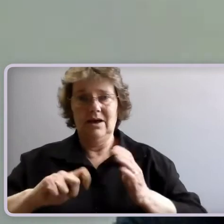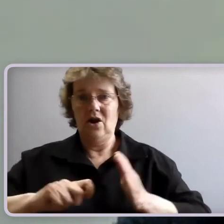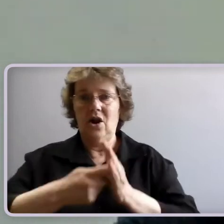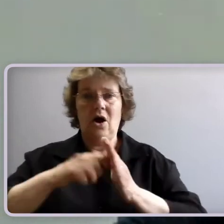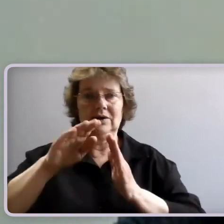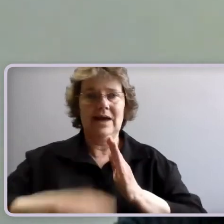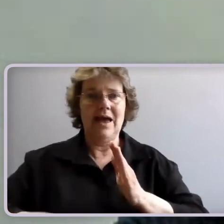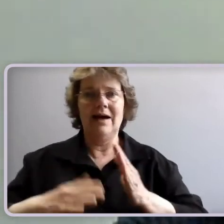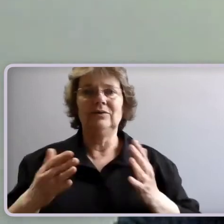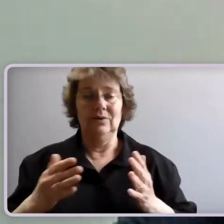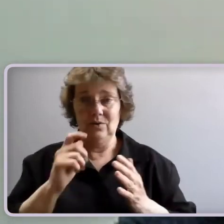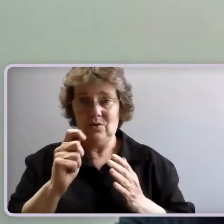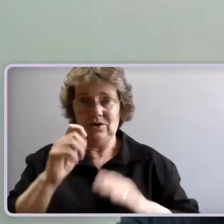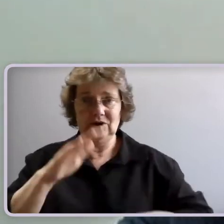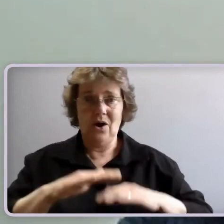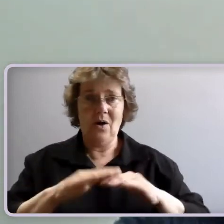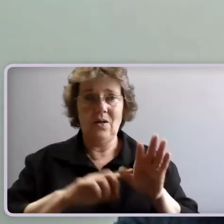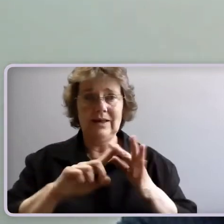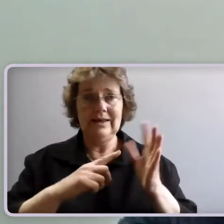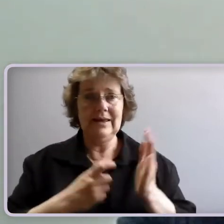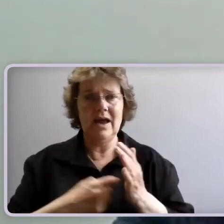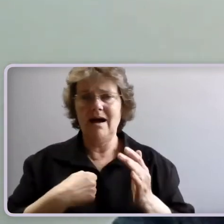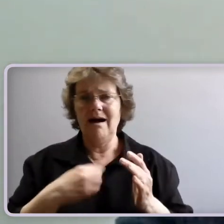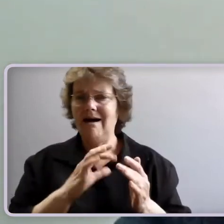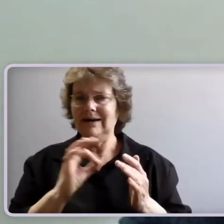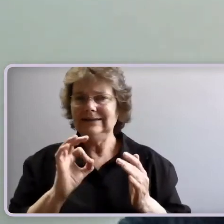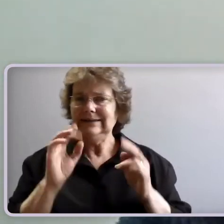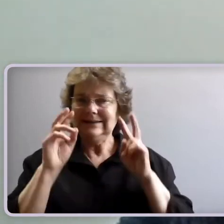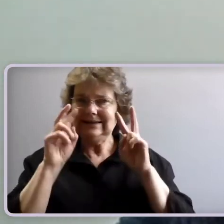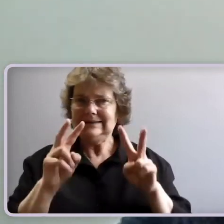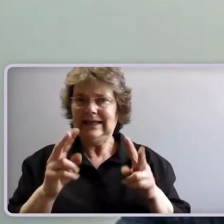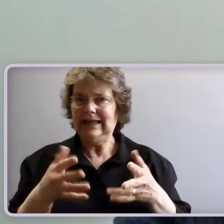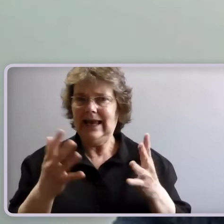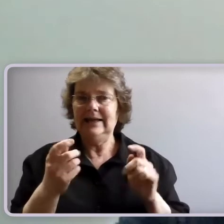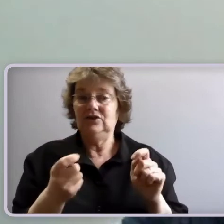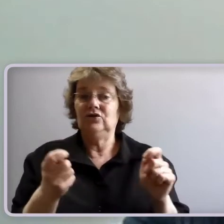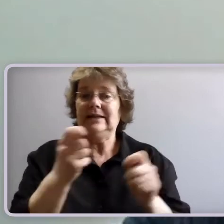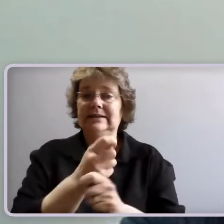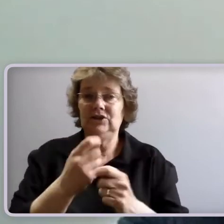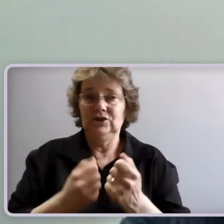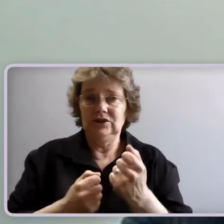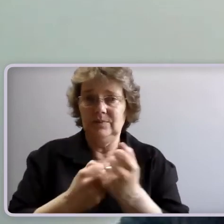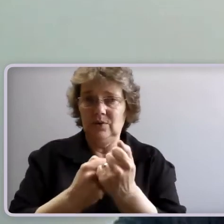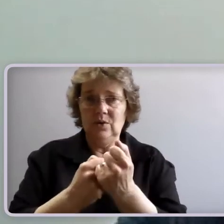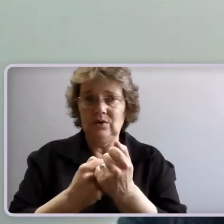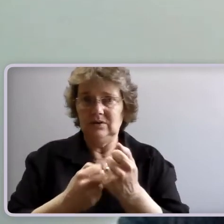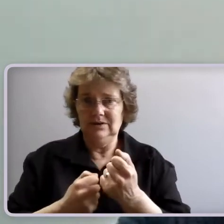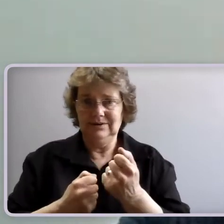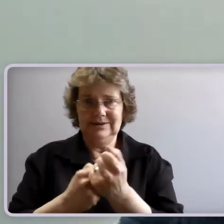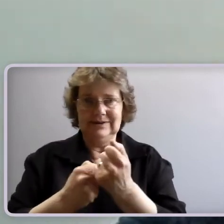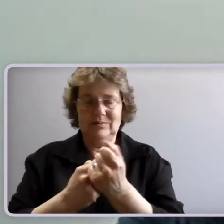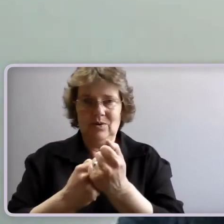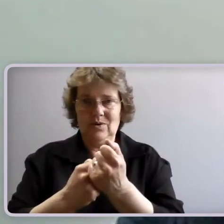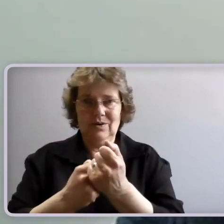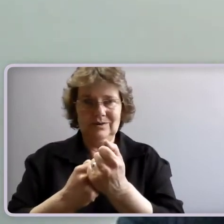any transition support nor support from either situation of the pandemic or,